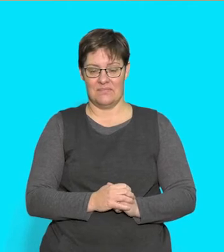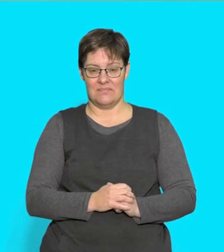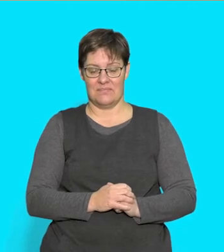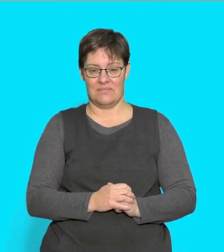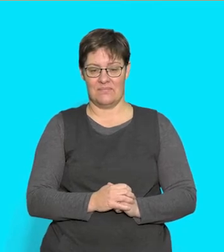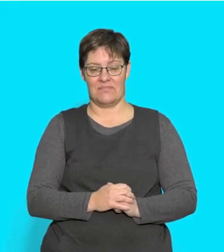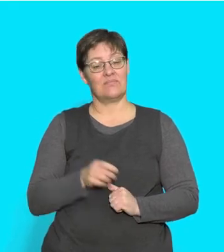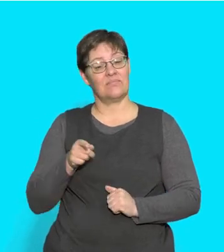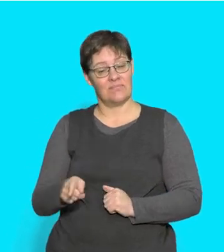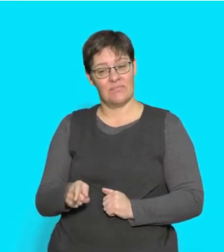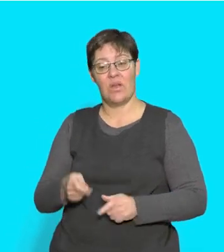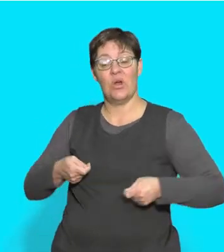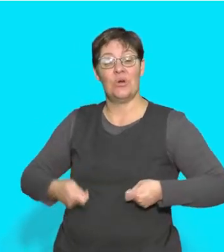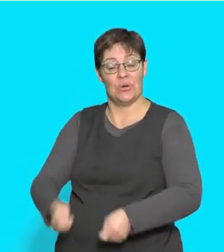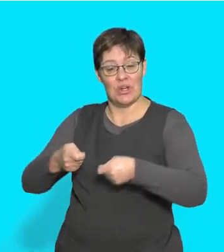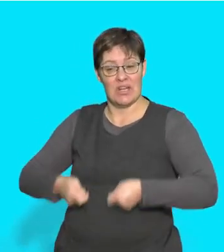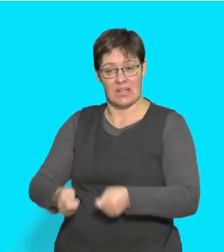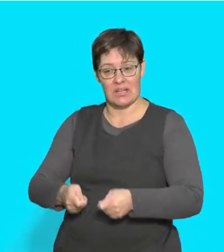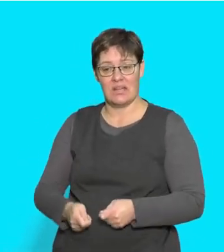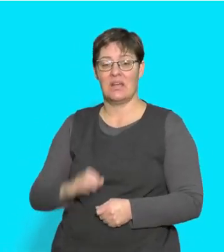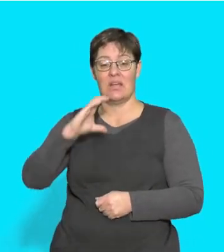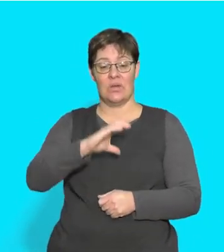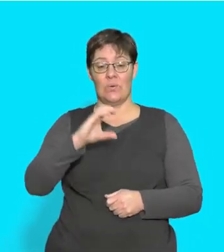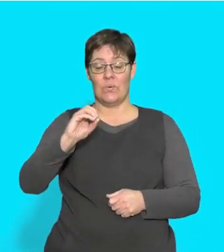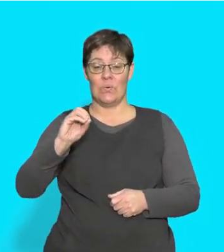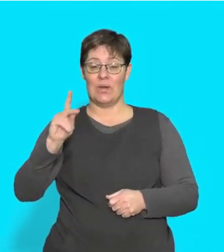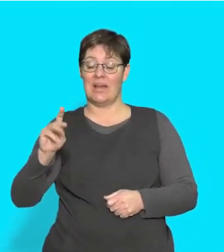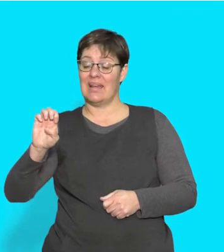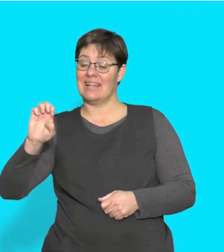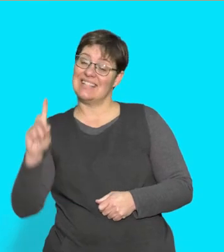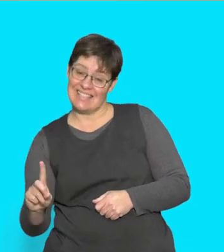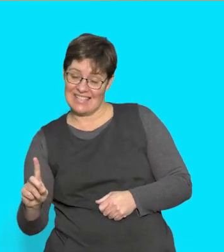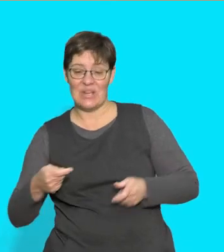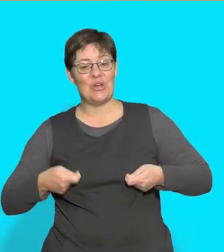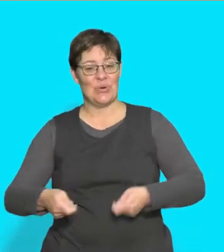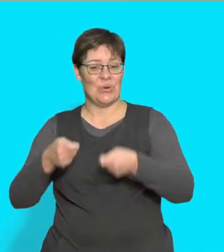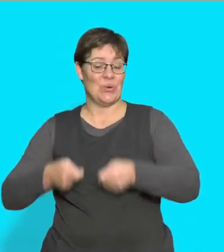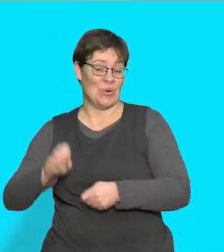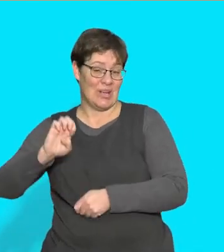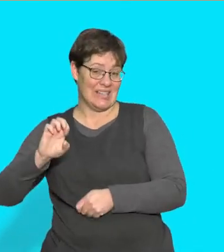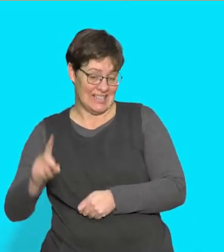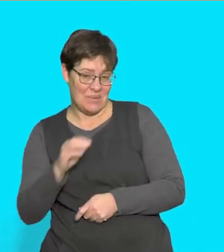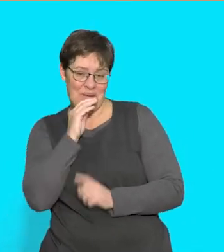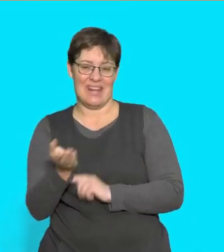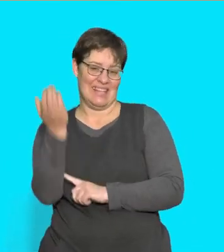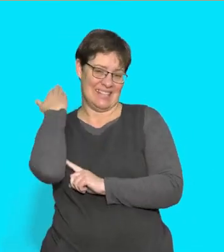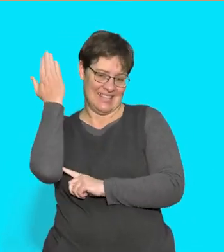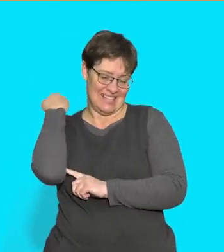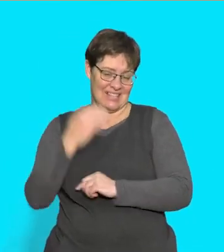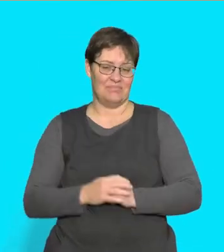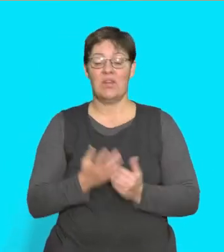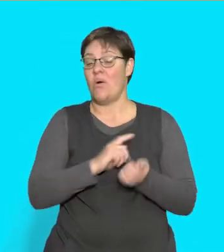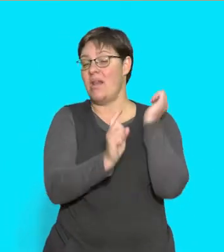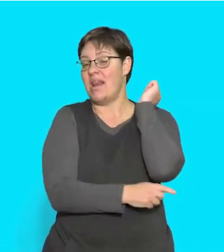And say, cook, cooked. Good. Here's the last sentence.